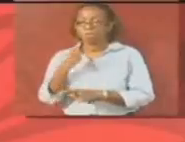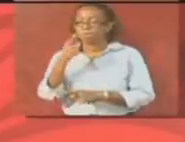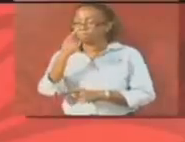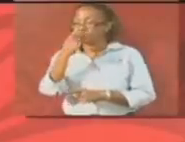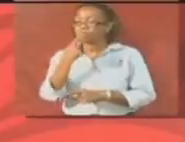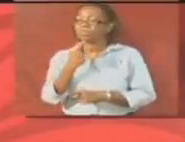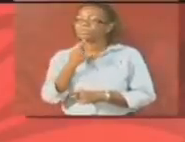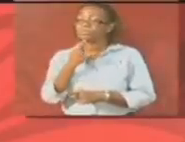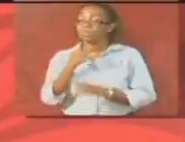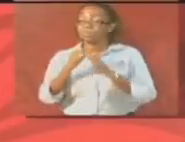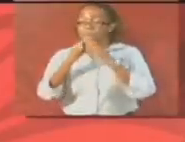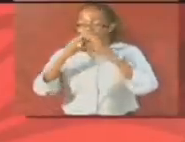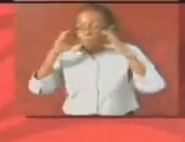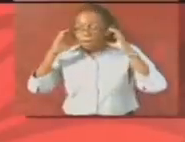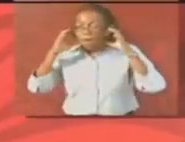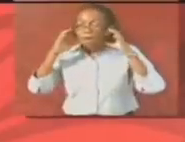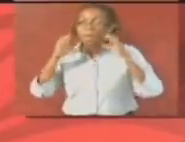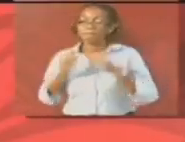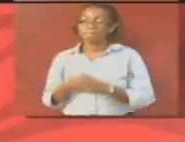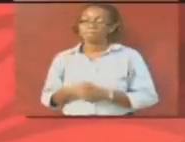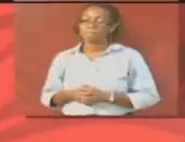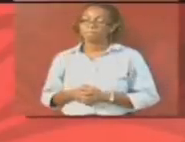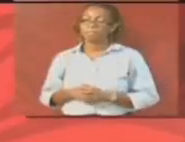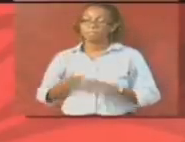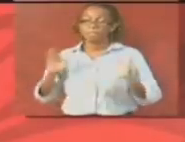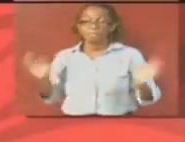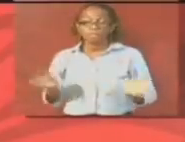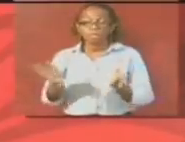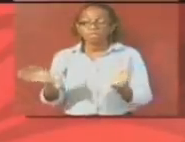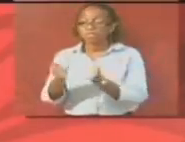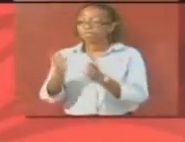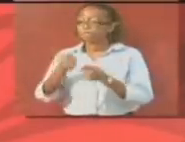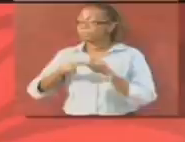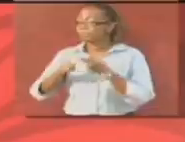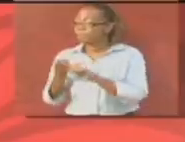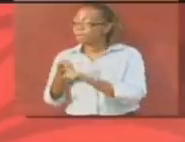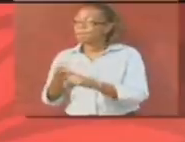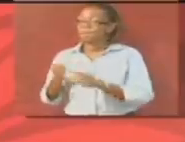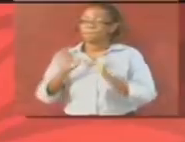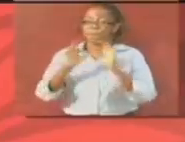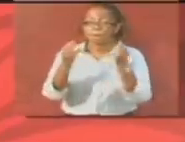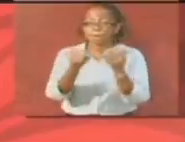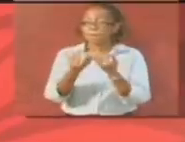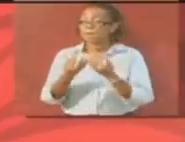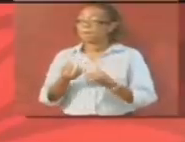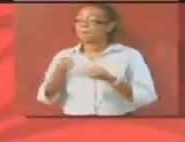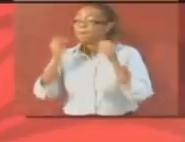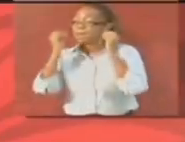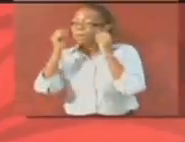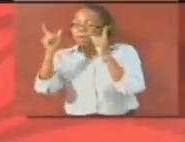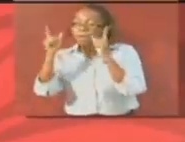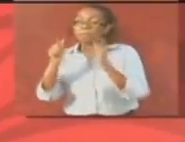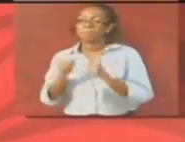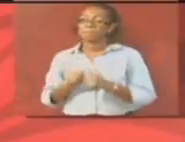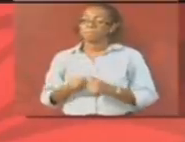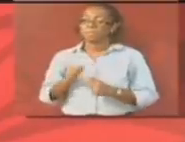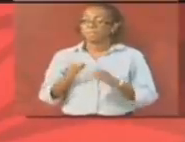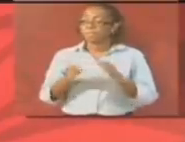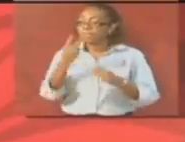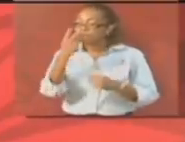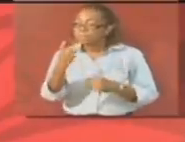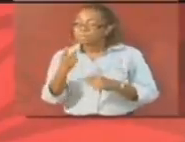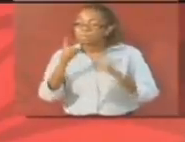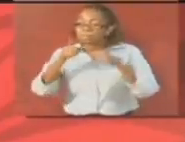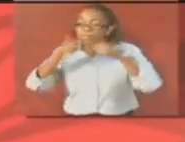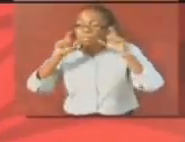well fitting. Encourage your friends and family to stay vigilant. If you see them slipping up, remind them and encourage them to